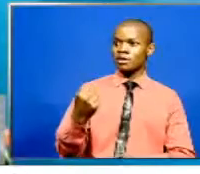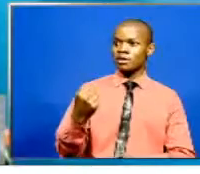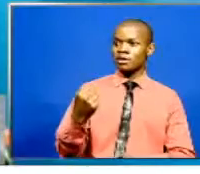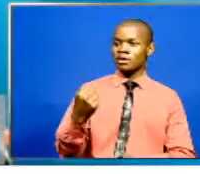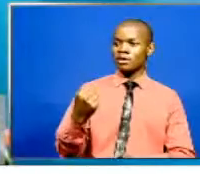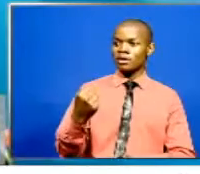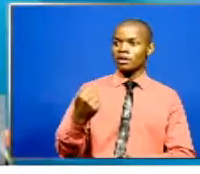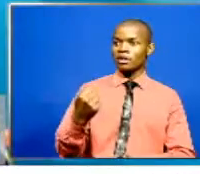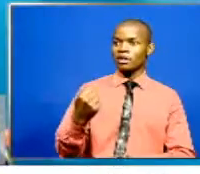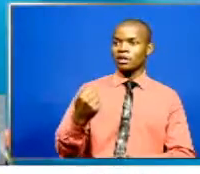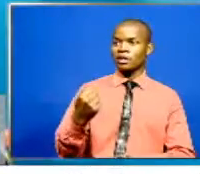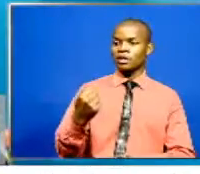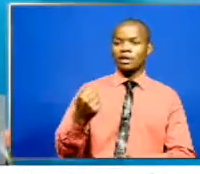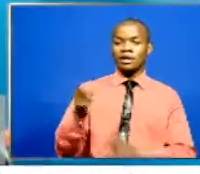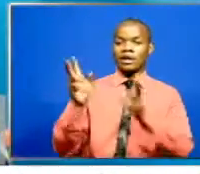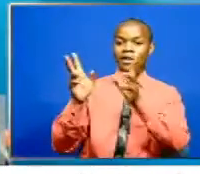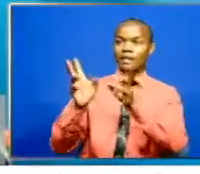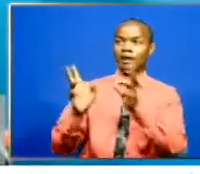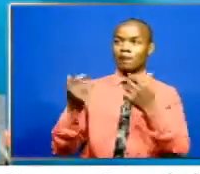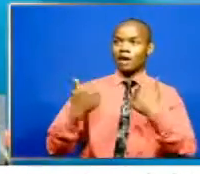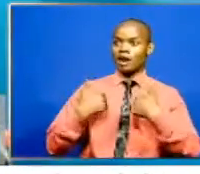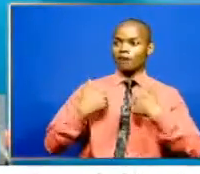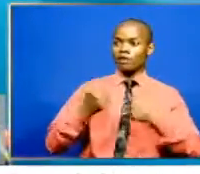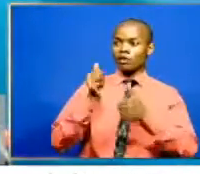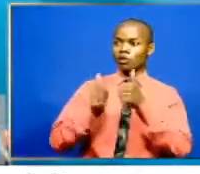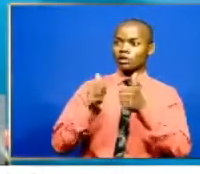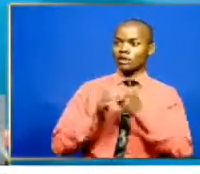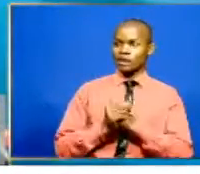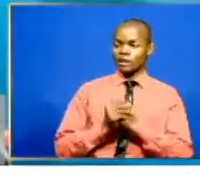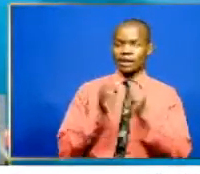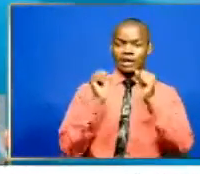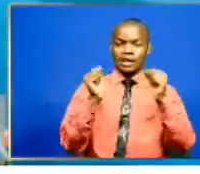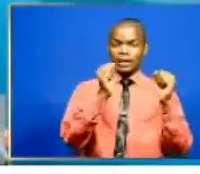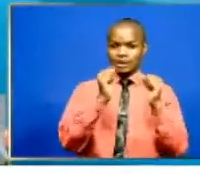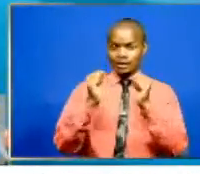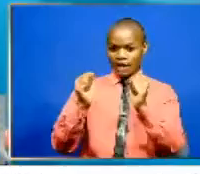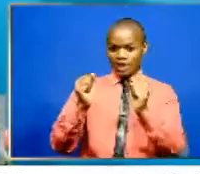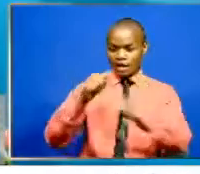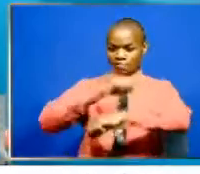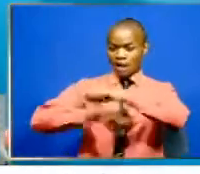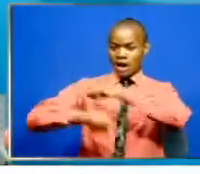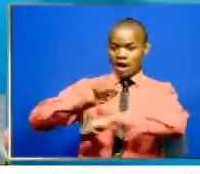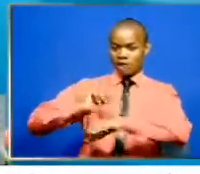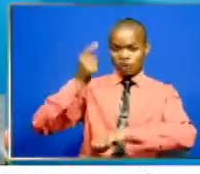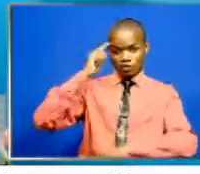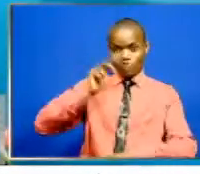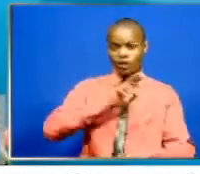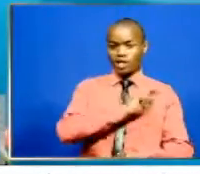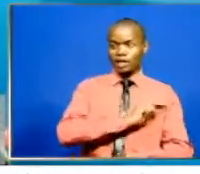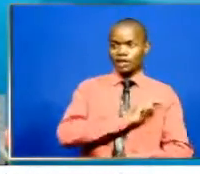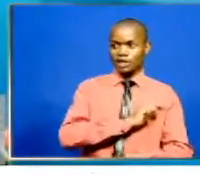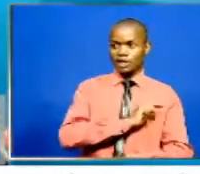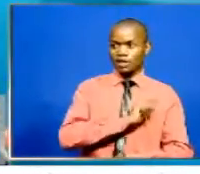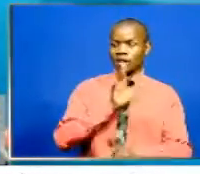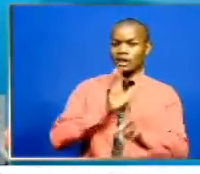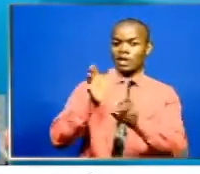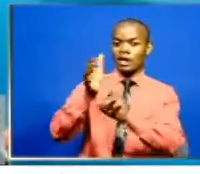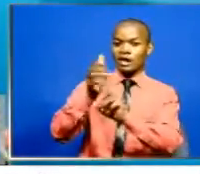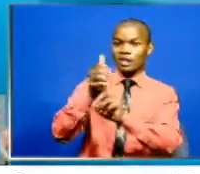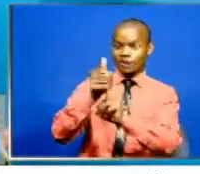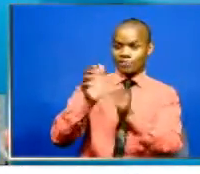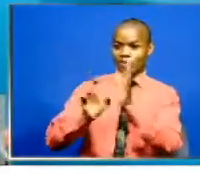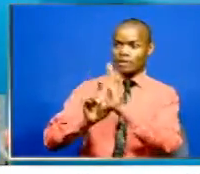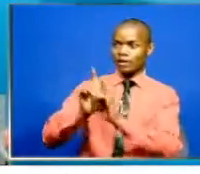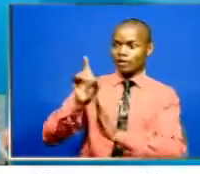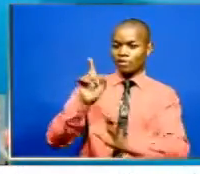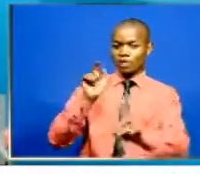held under the theme, Strengthening Actions for Nature to Achieve the Sustainable